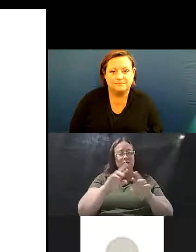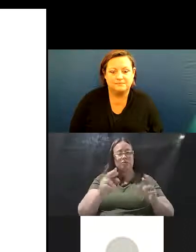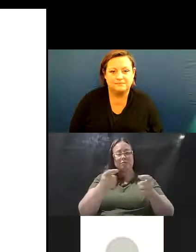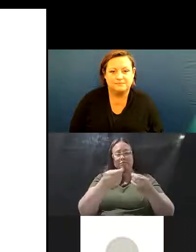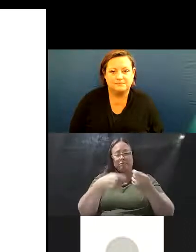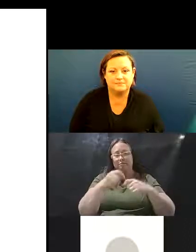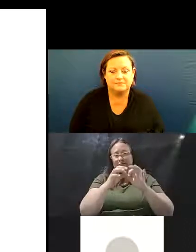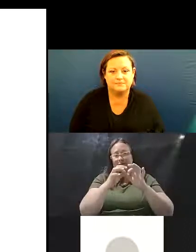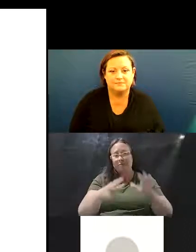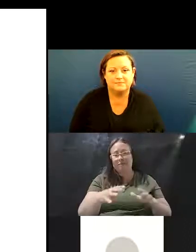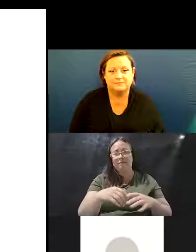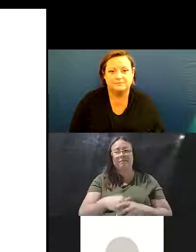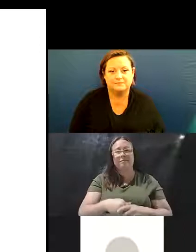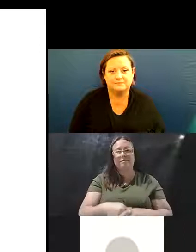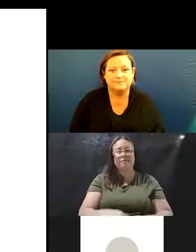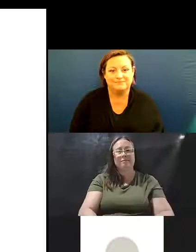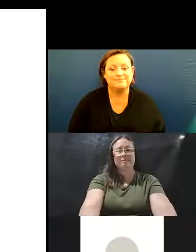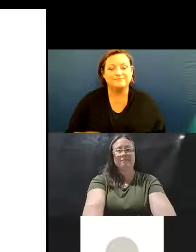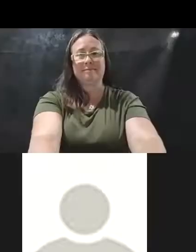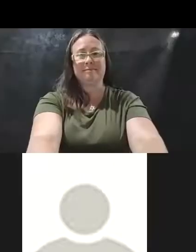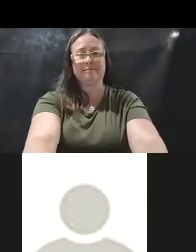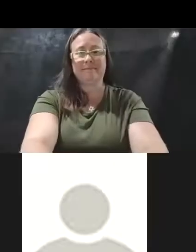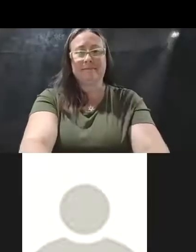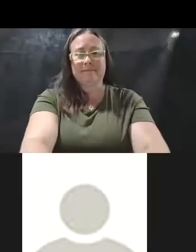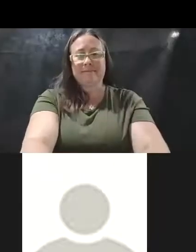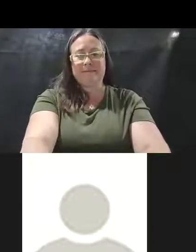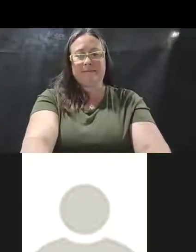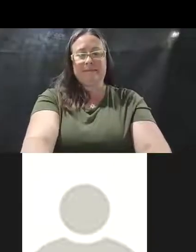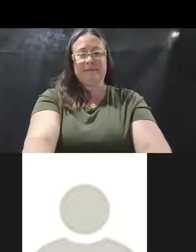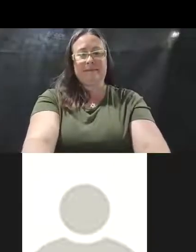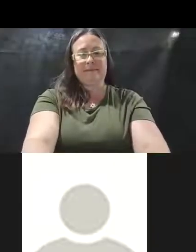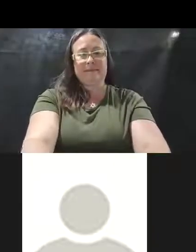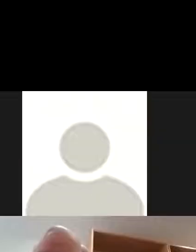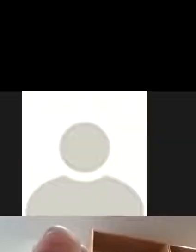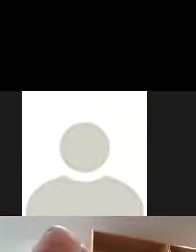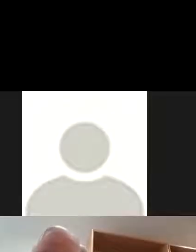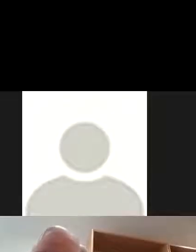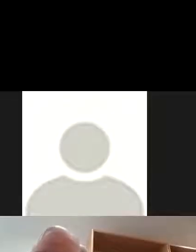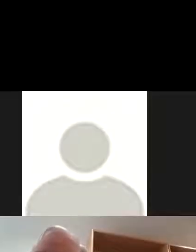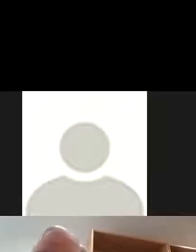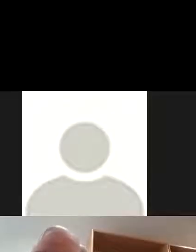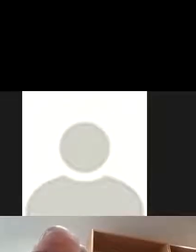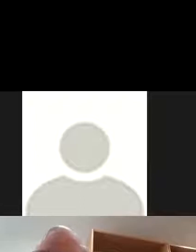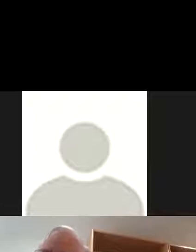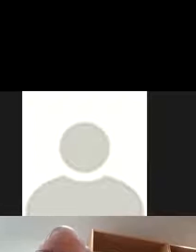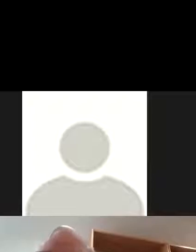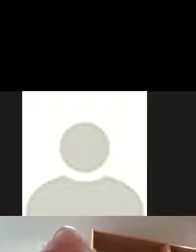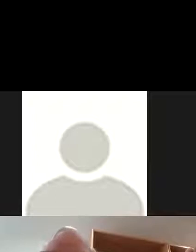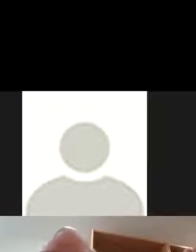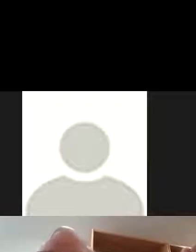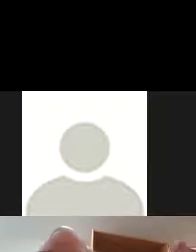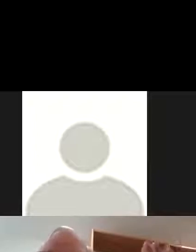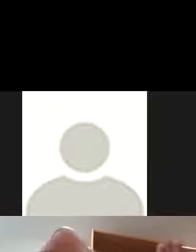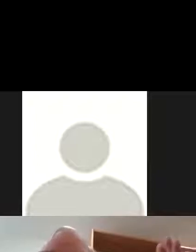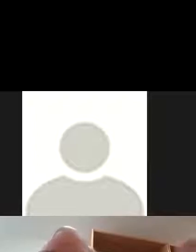dark boxes are actually the exons, and the white boxes are all the introns. So this was a huge